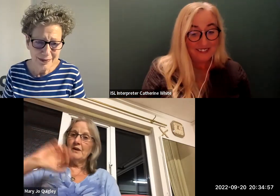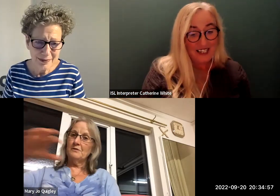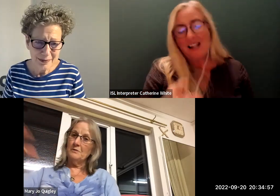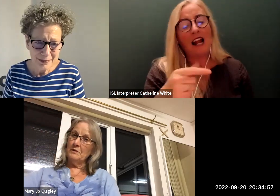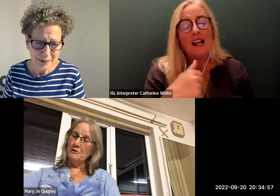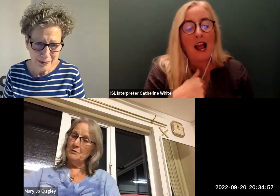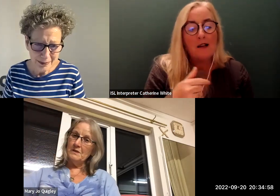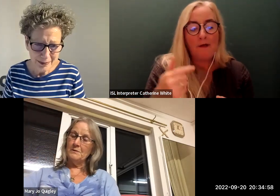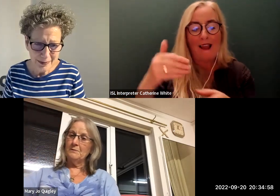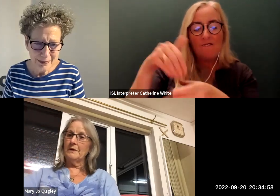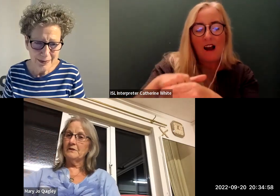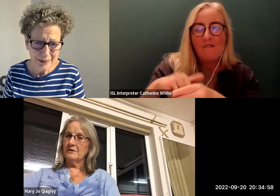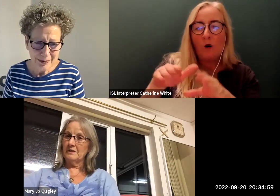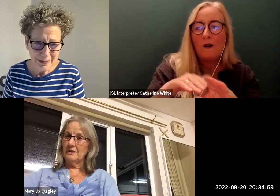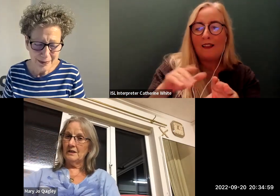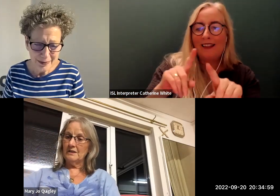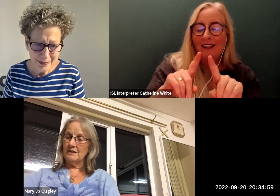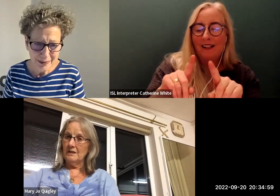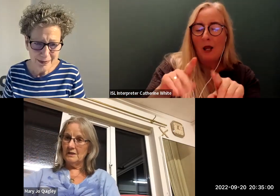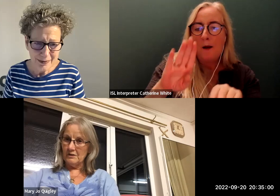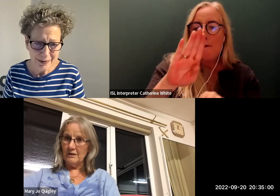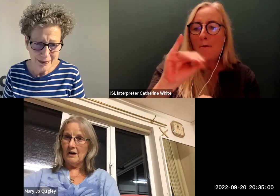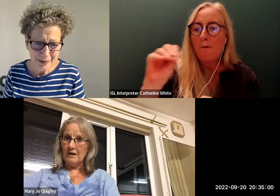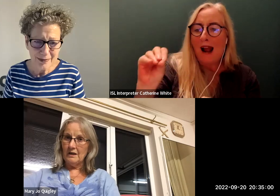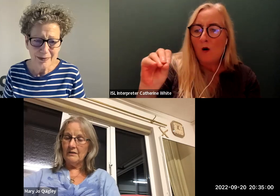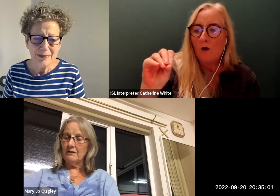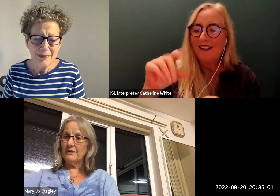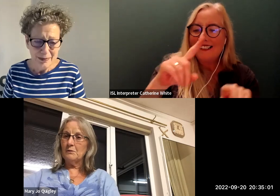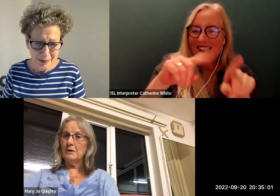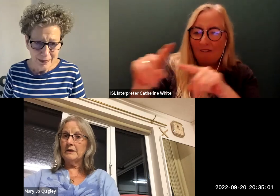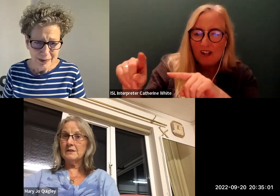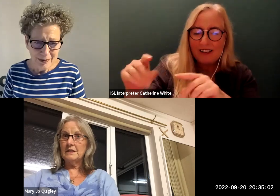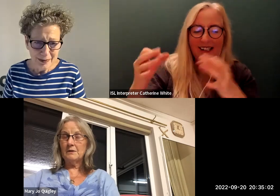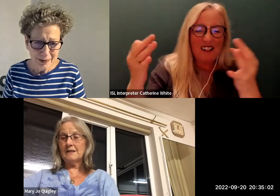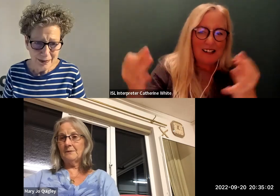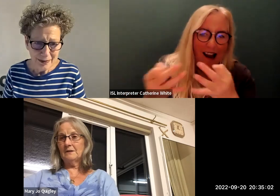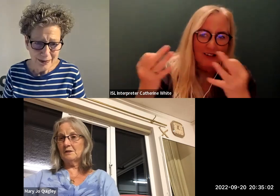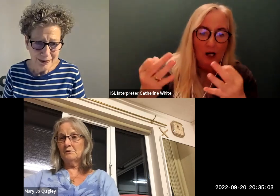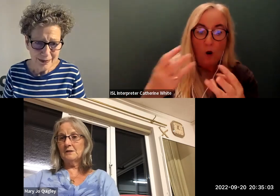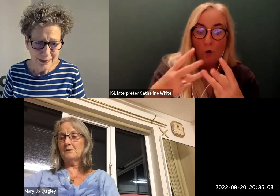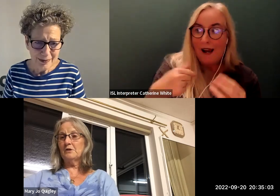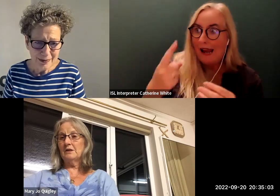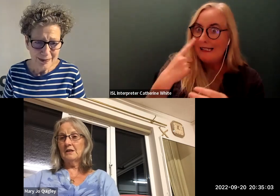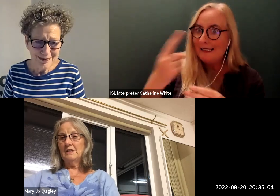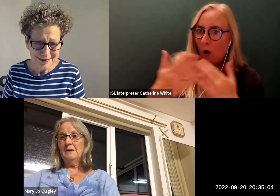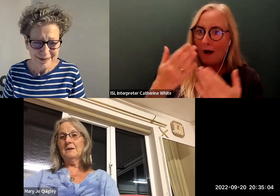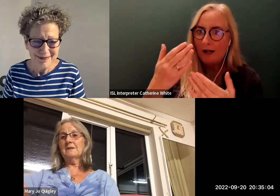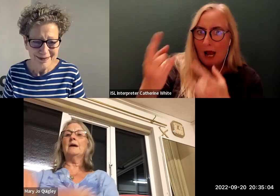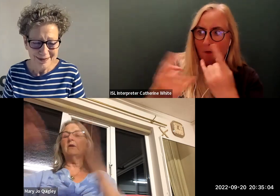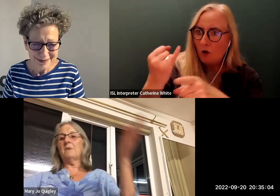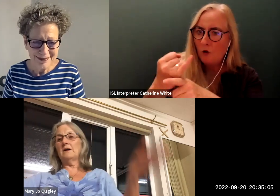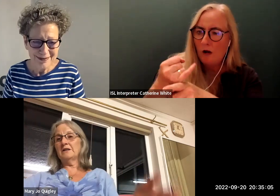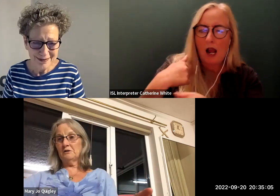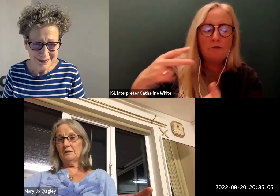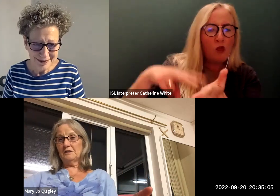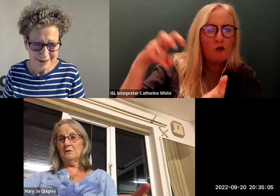much involved with groups in terms of biodiversity and nature and gardening and all of that. And when I see what's happening in schools, I'm thrilled because they now